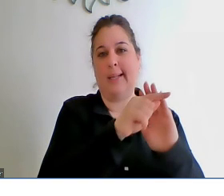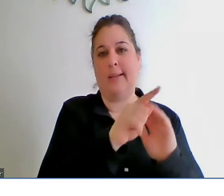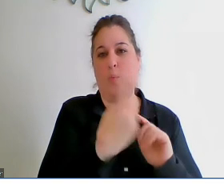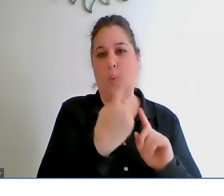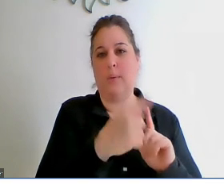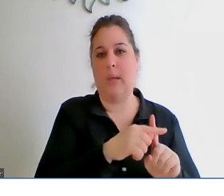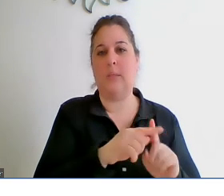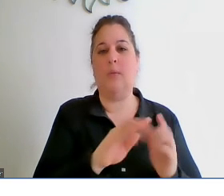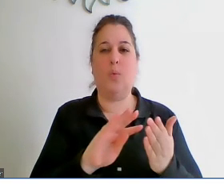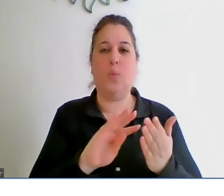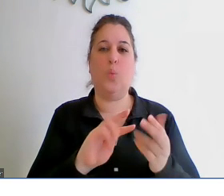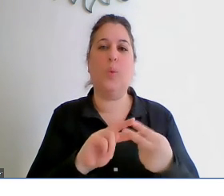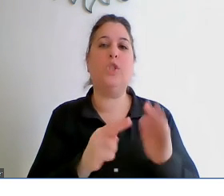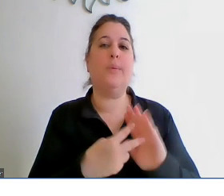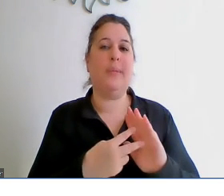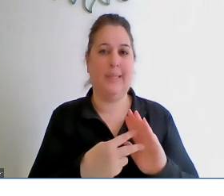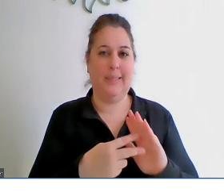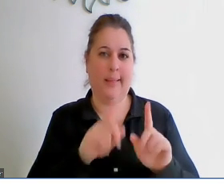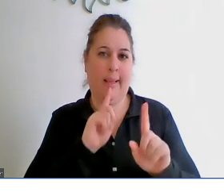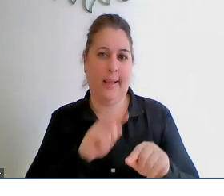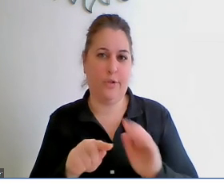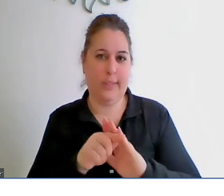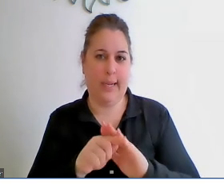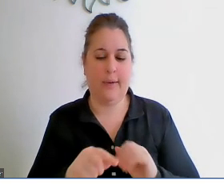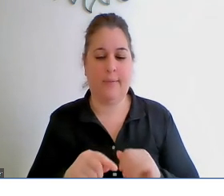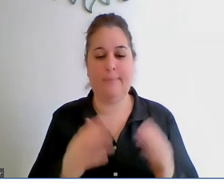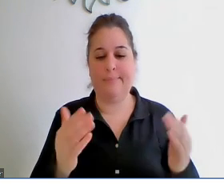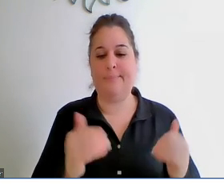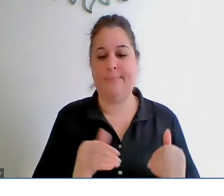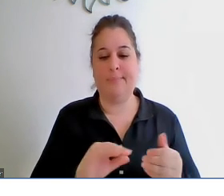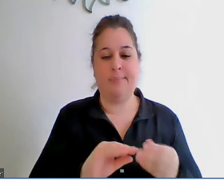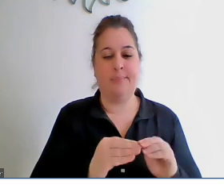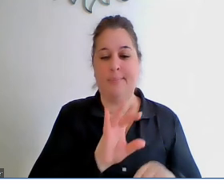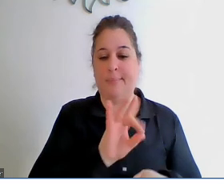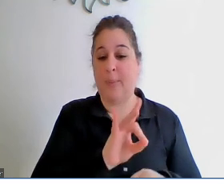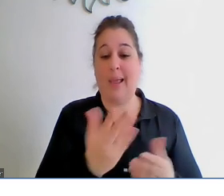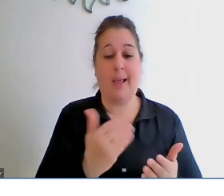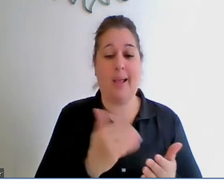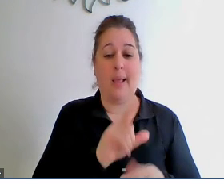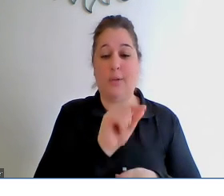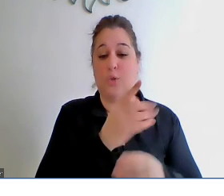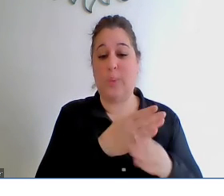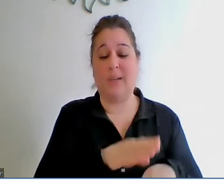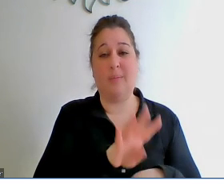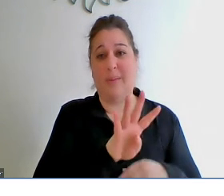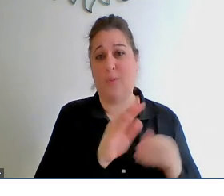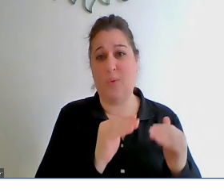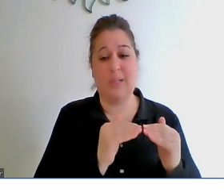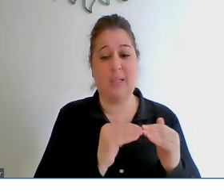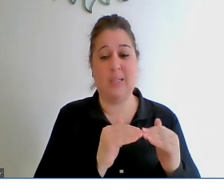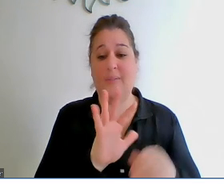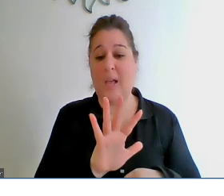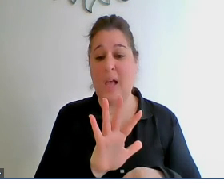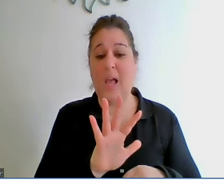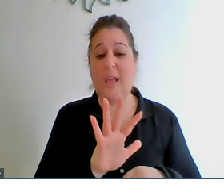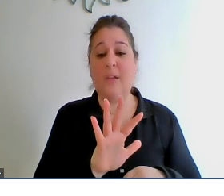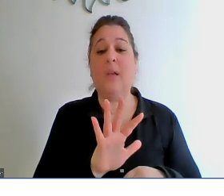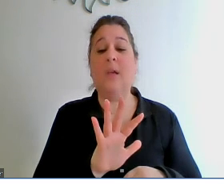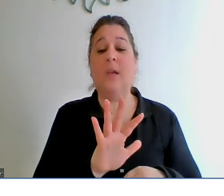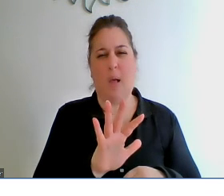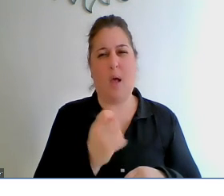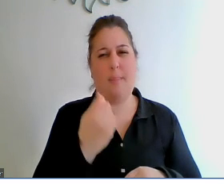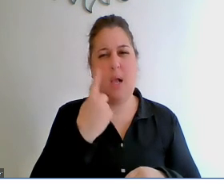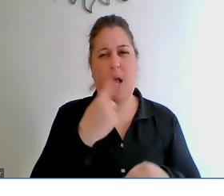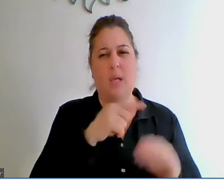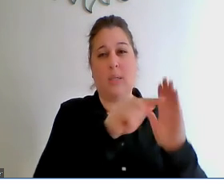Different signs, negative. All right, 20 divided by 4 is 5. Same signs, so positive.